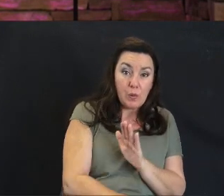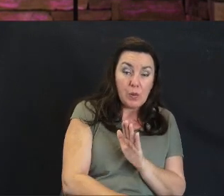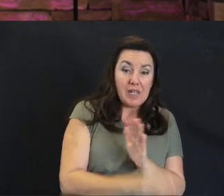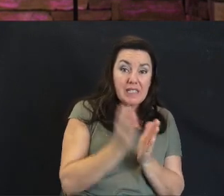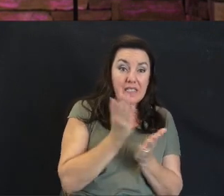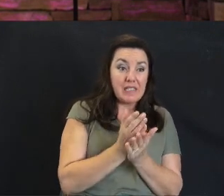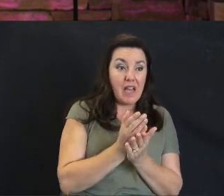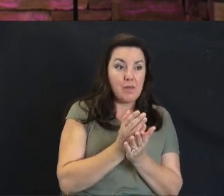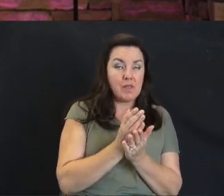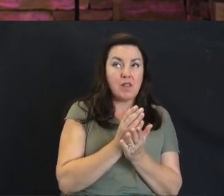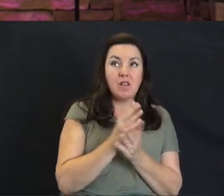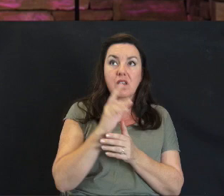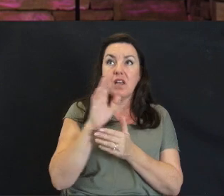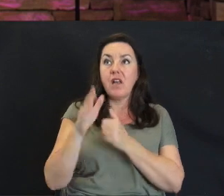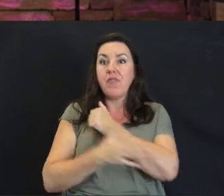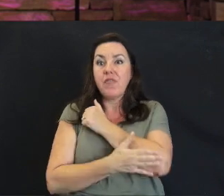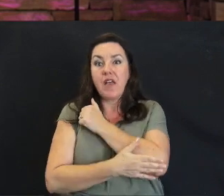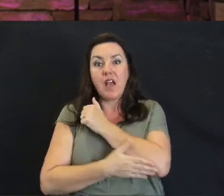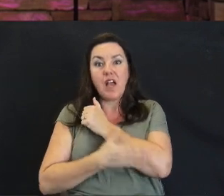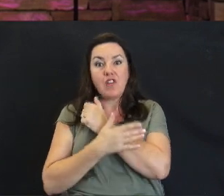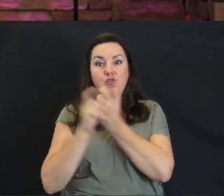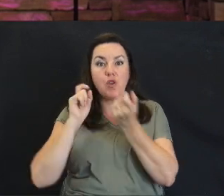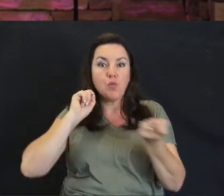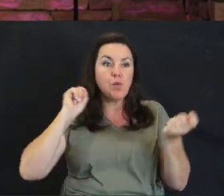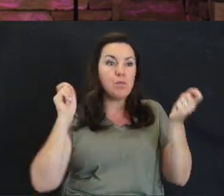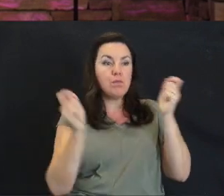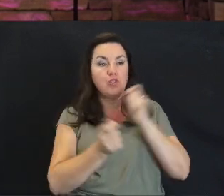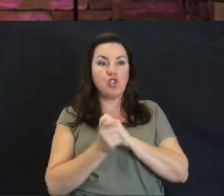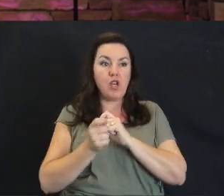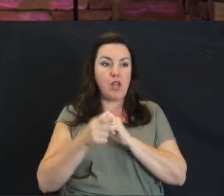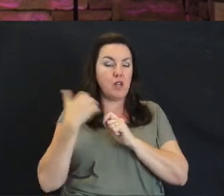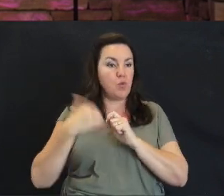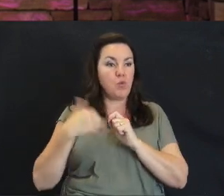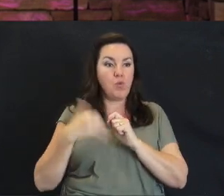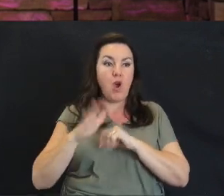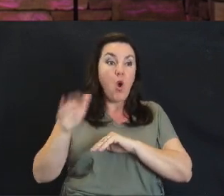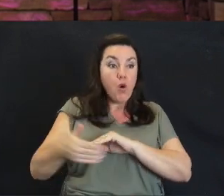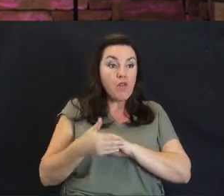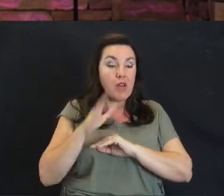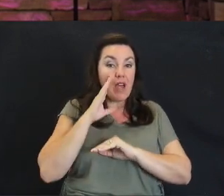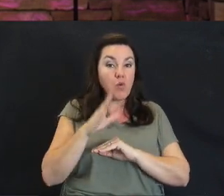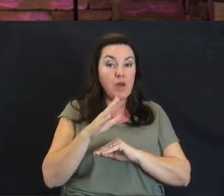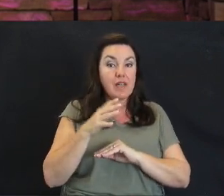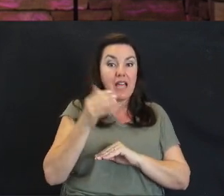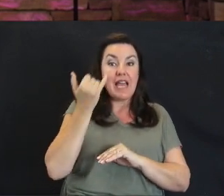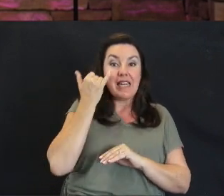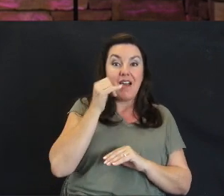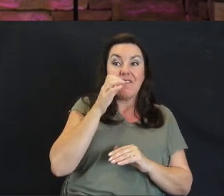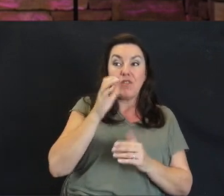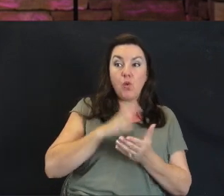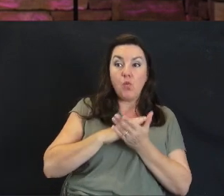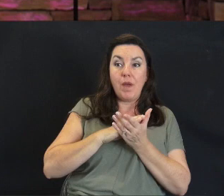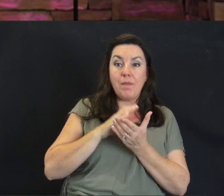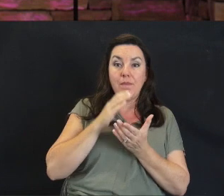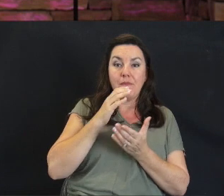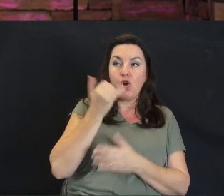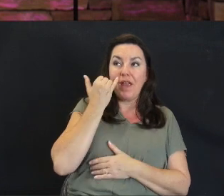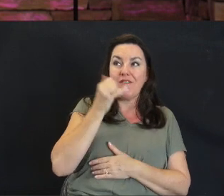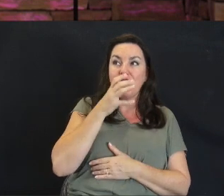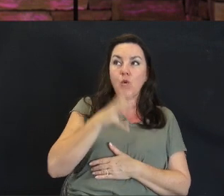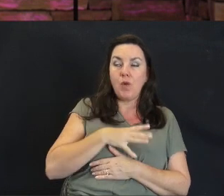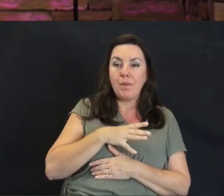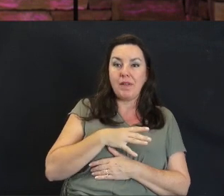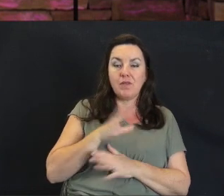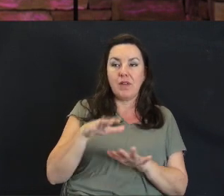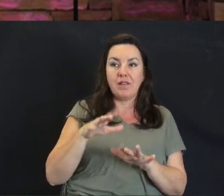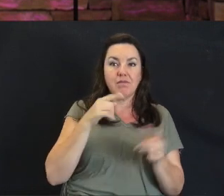radically Transform this country Overnight Now imagine if the women And by the way I want to just go back To this If the